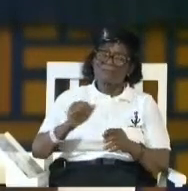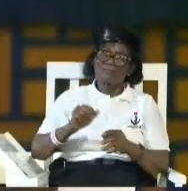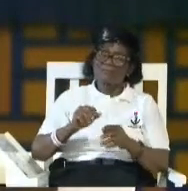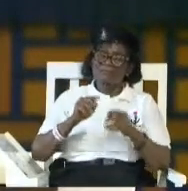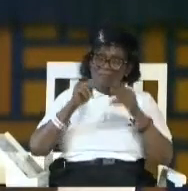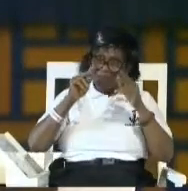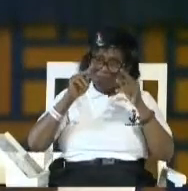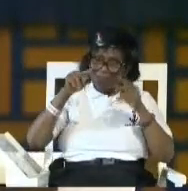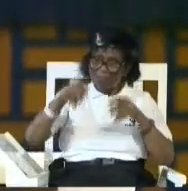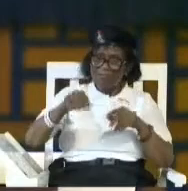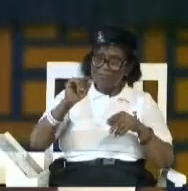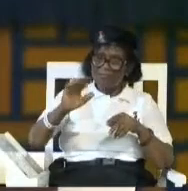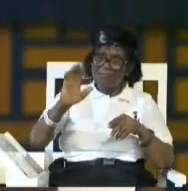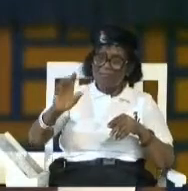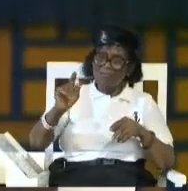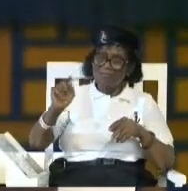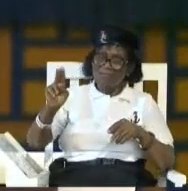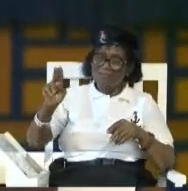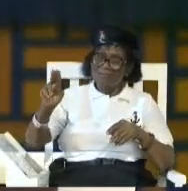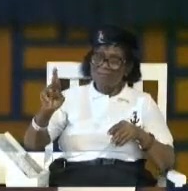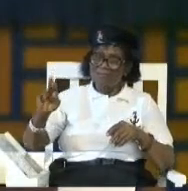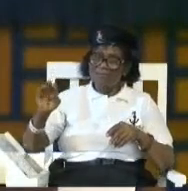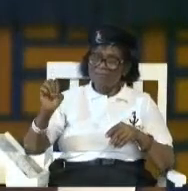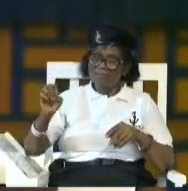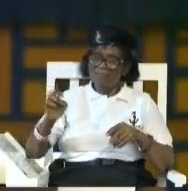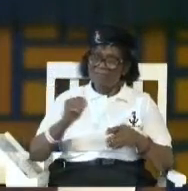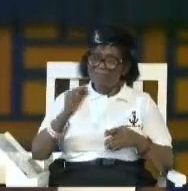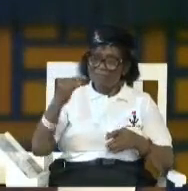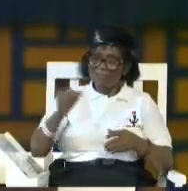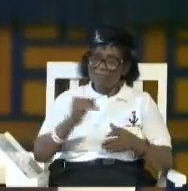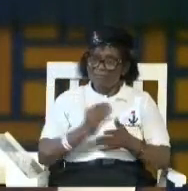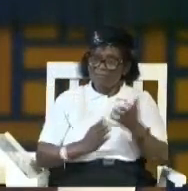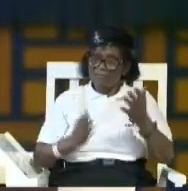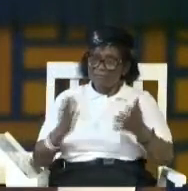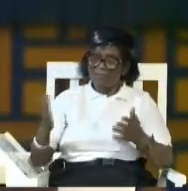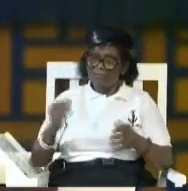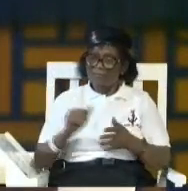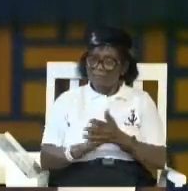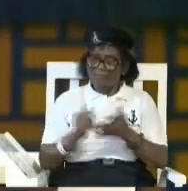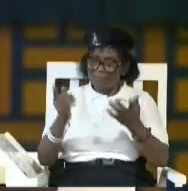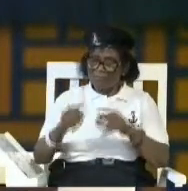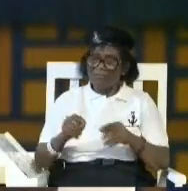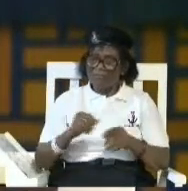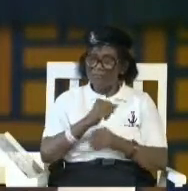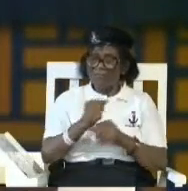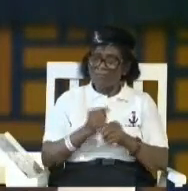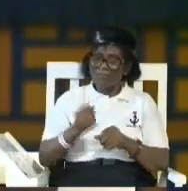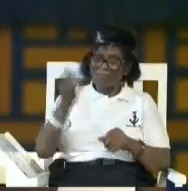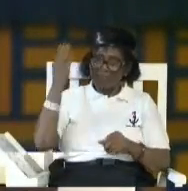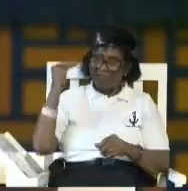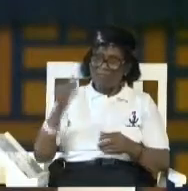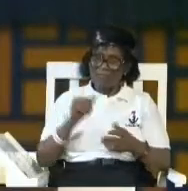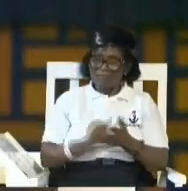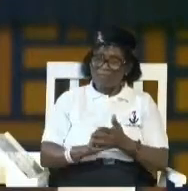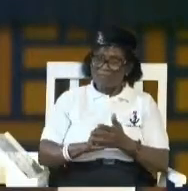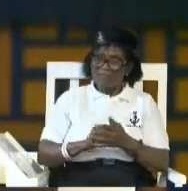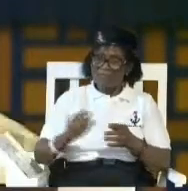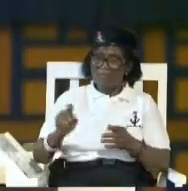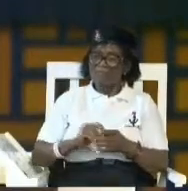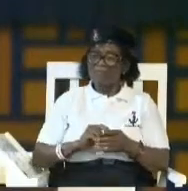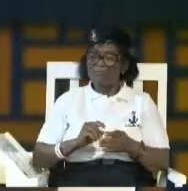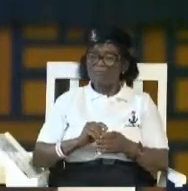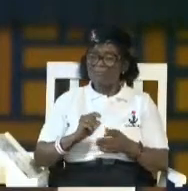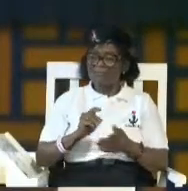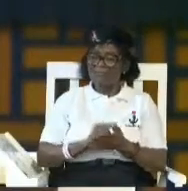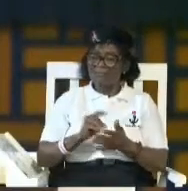your family years ago that is disturbing your present, and show you how to deal with